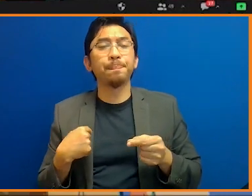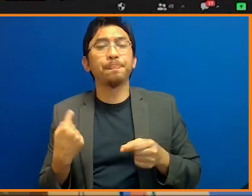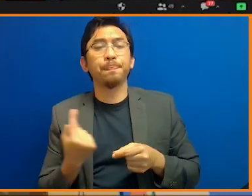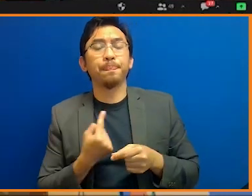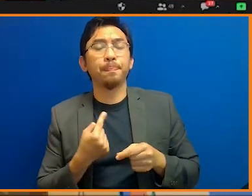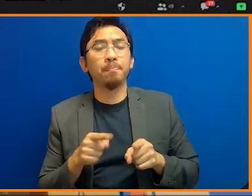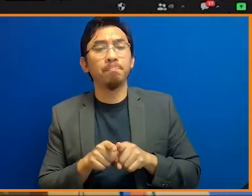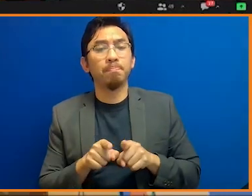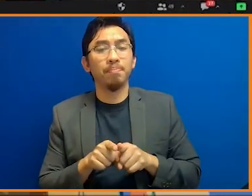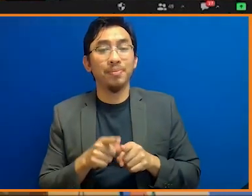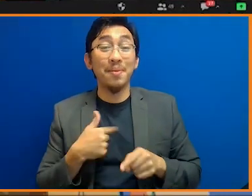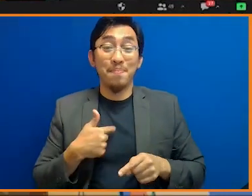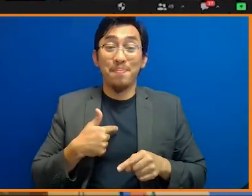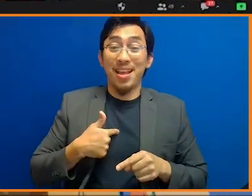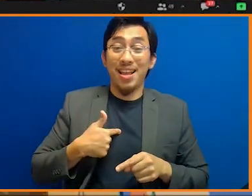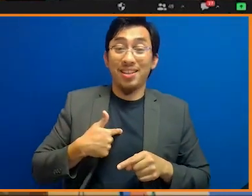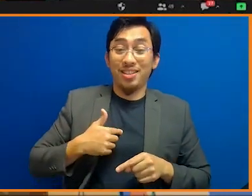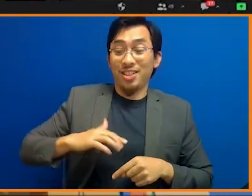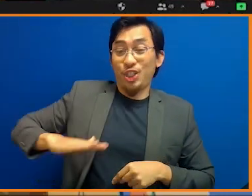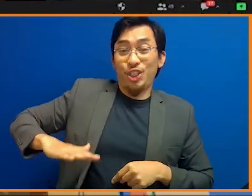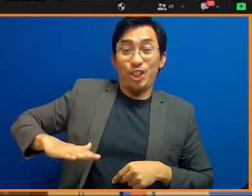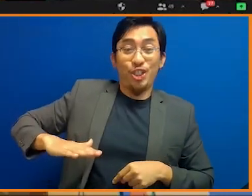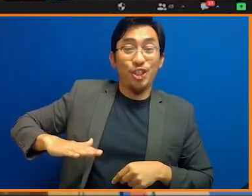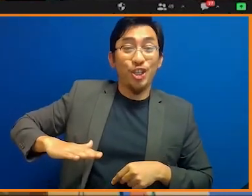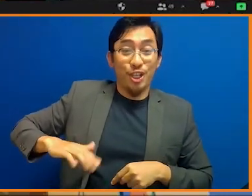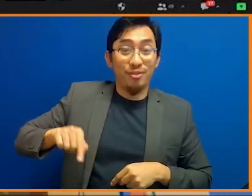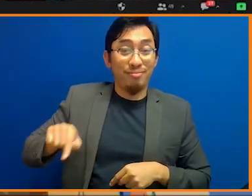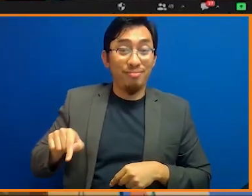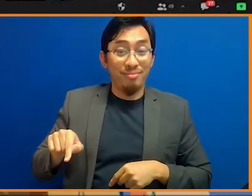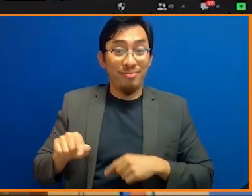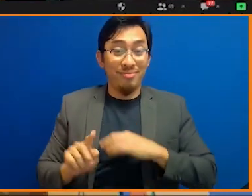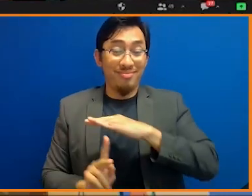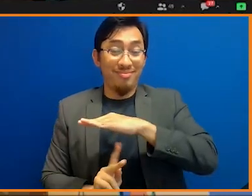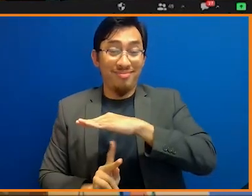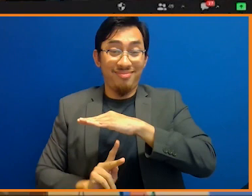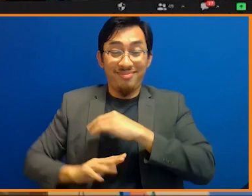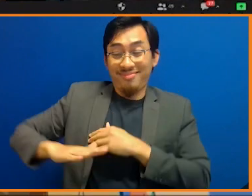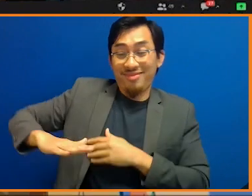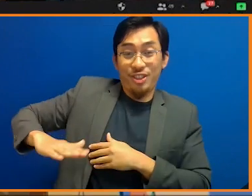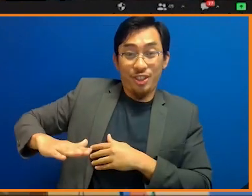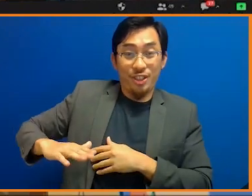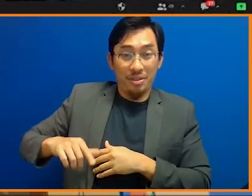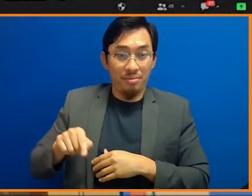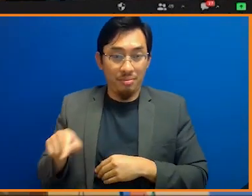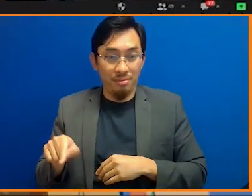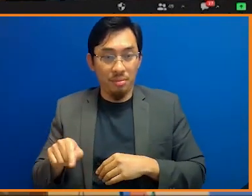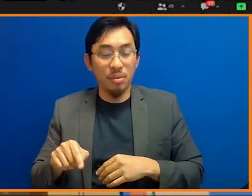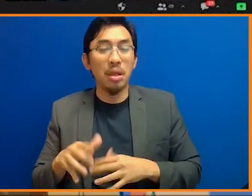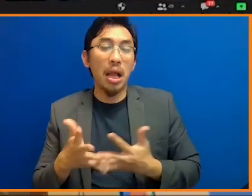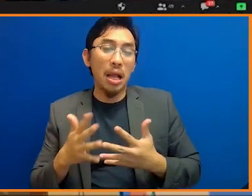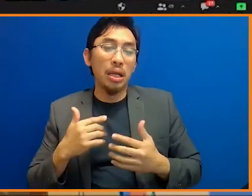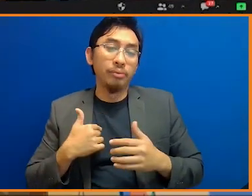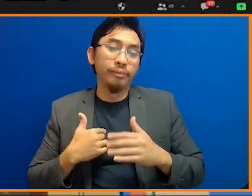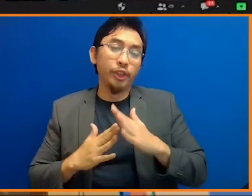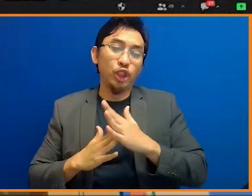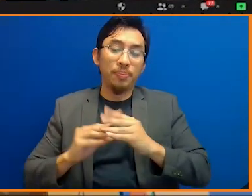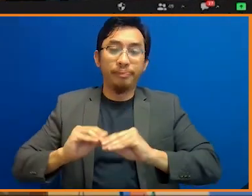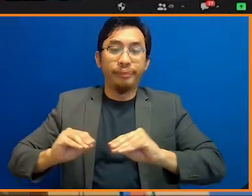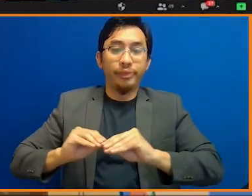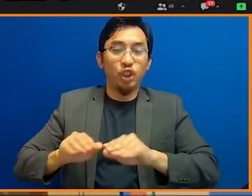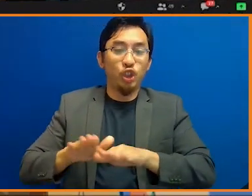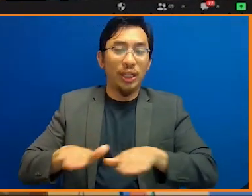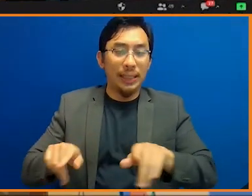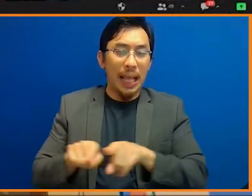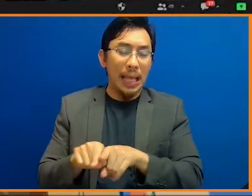we even like my son, even in under elementary school, we start